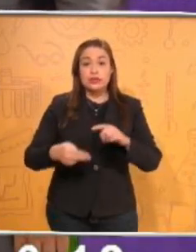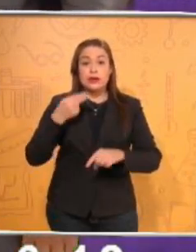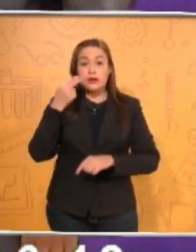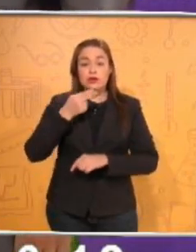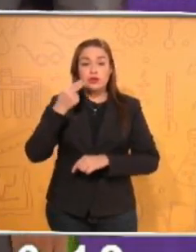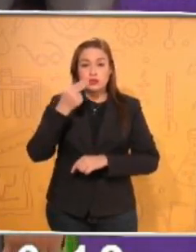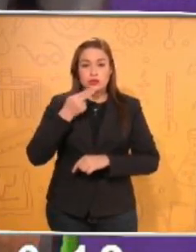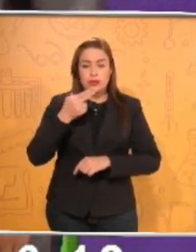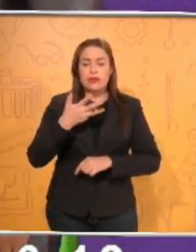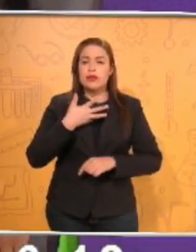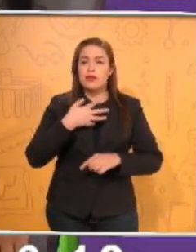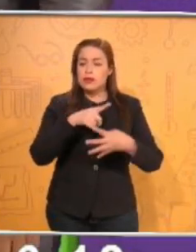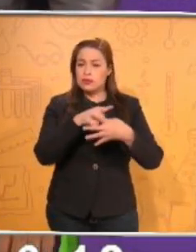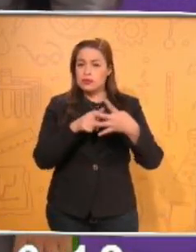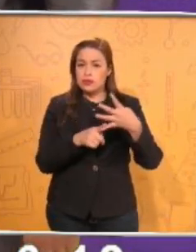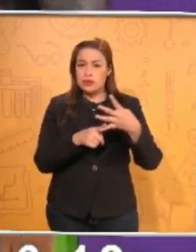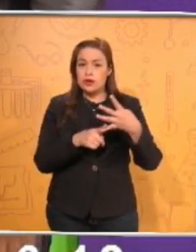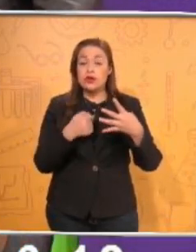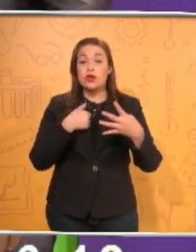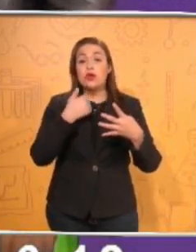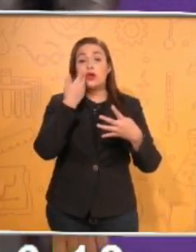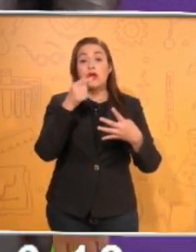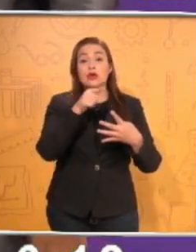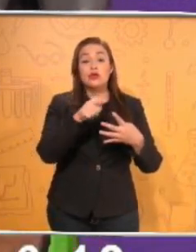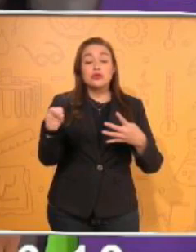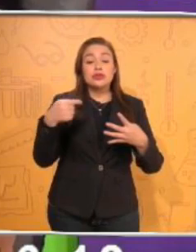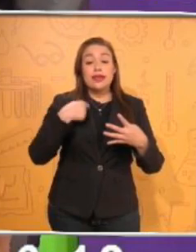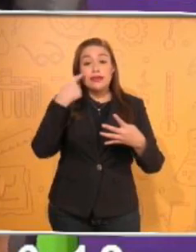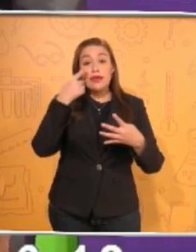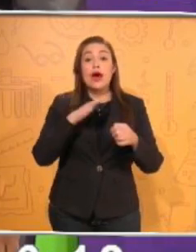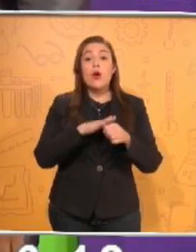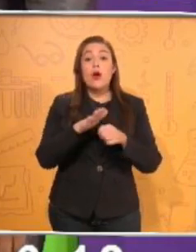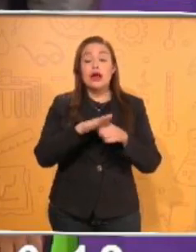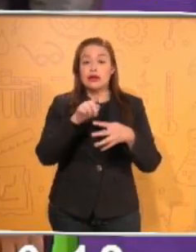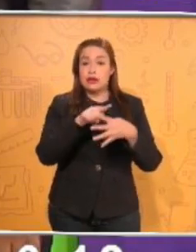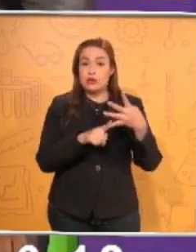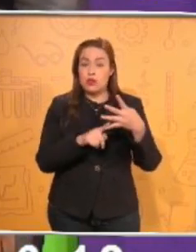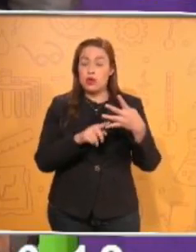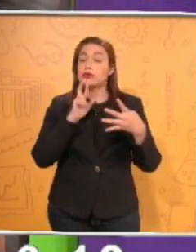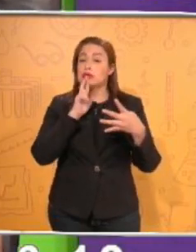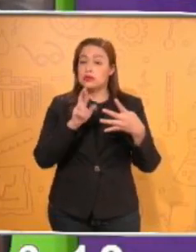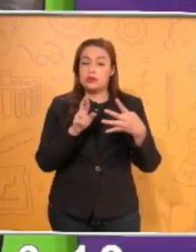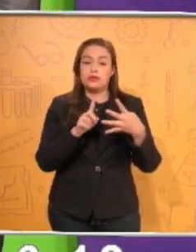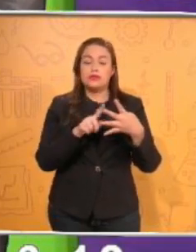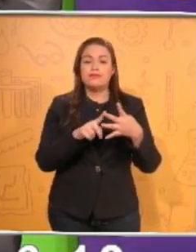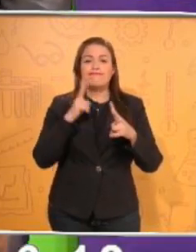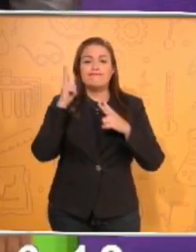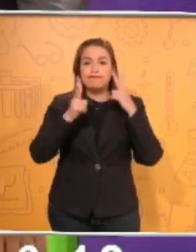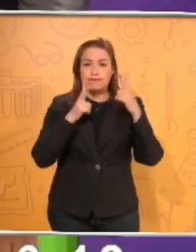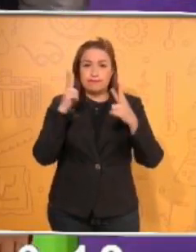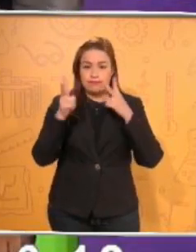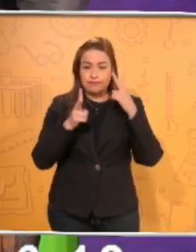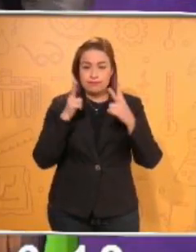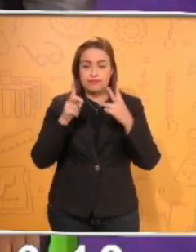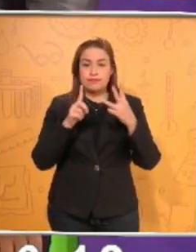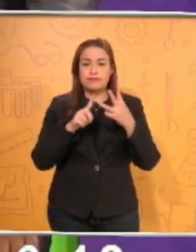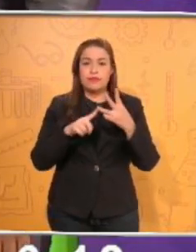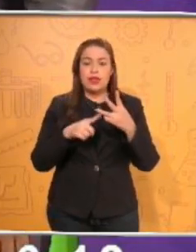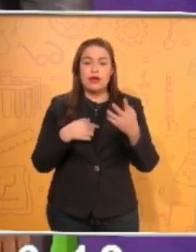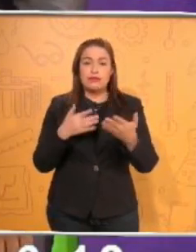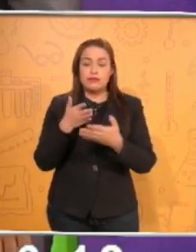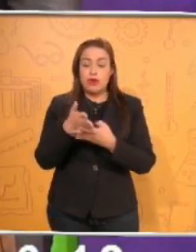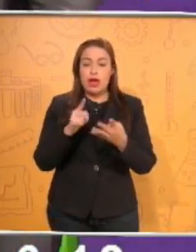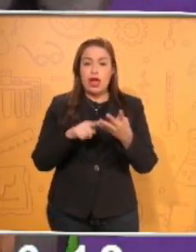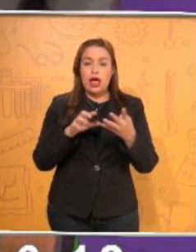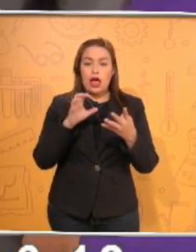Then we have the options. I want you to analyze the 4 options. Answer, visit, went,